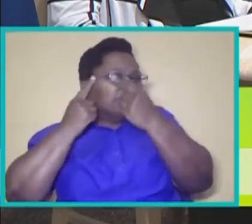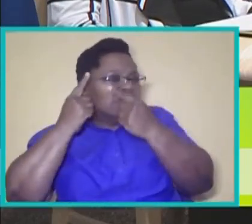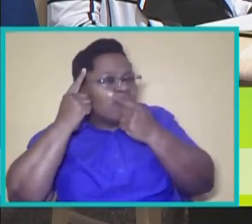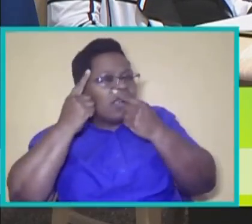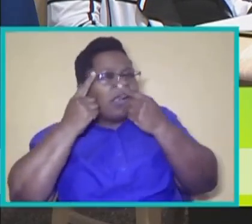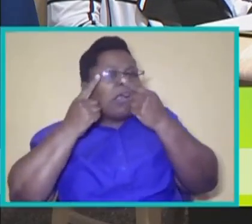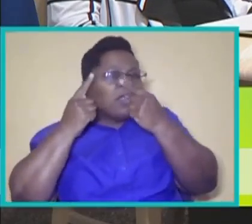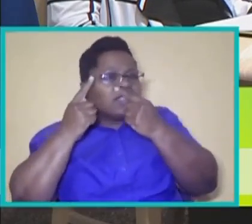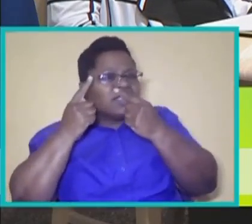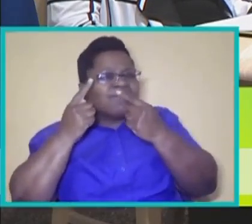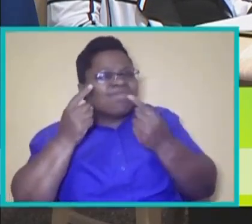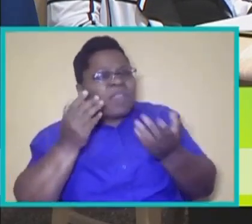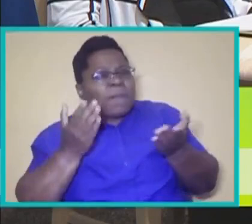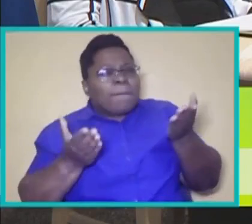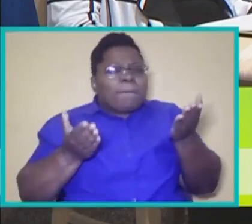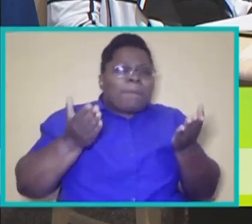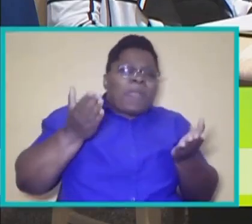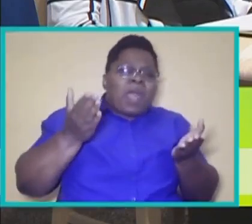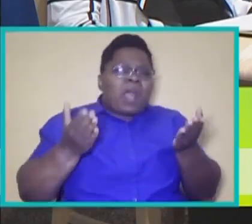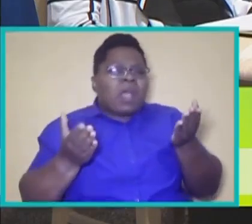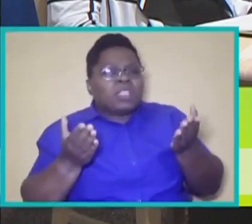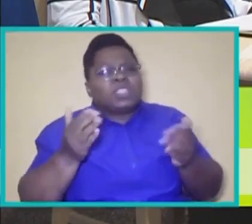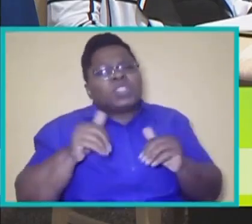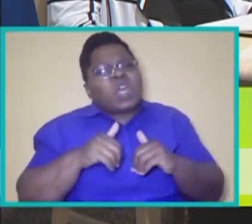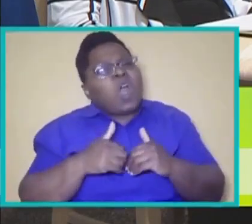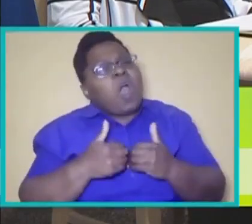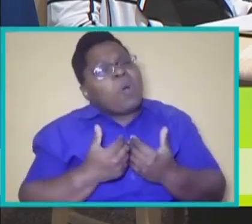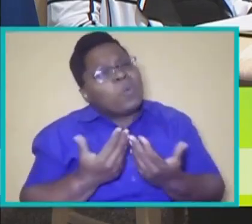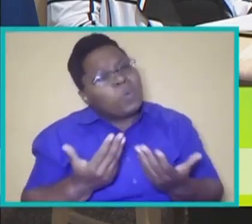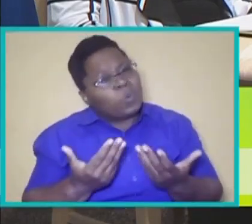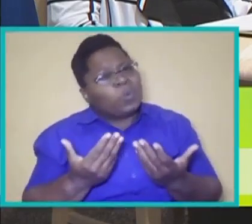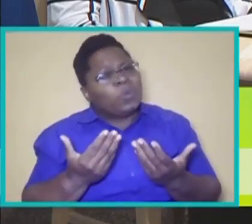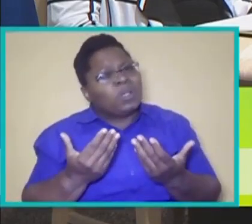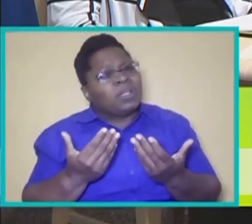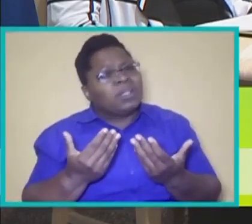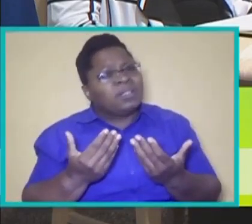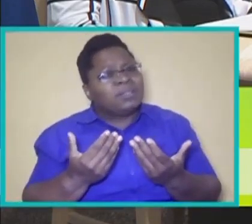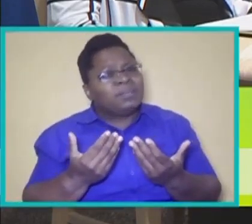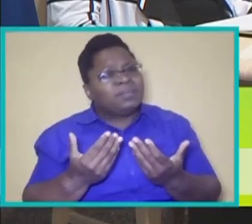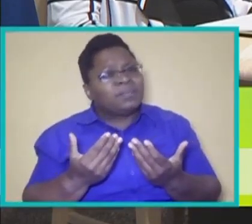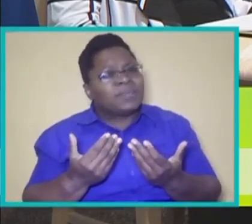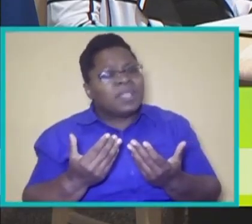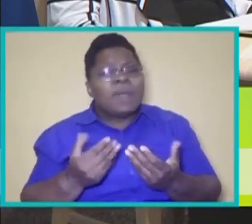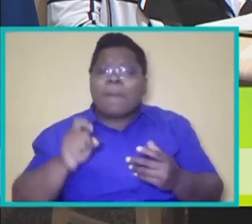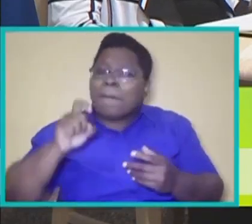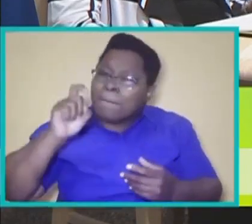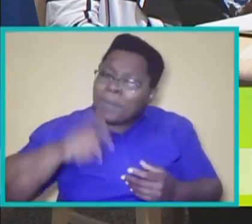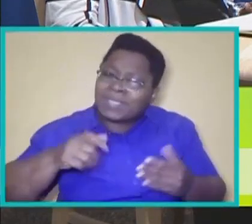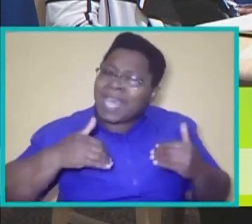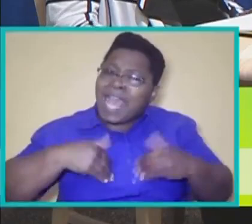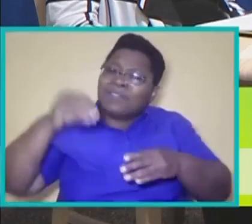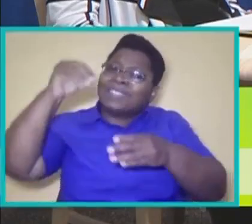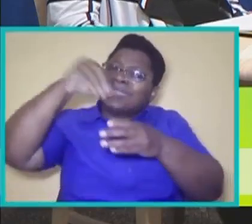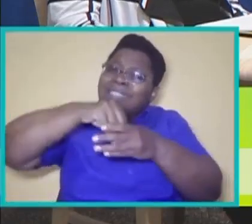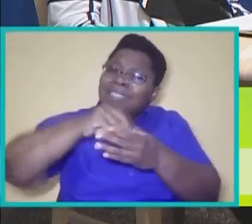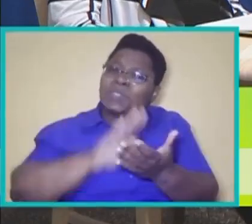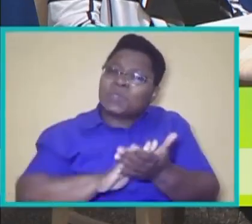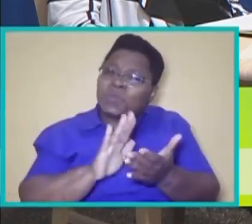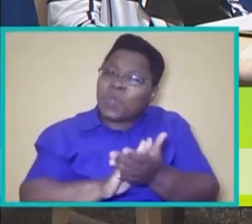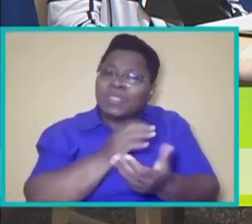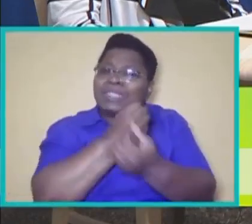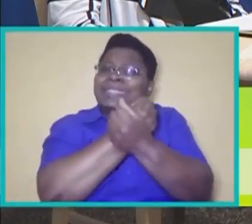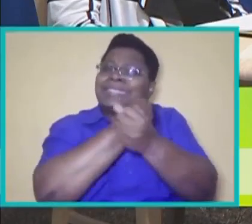situation, because we need these kinds of things in schools to help save our community and save our country. All right, so we